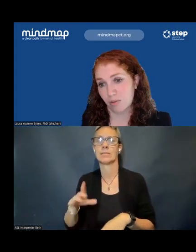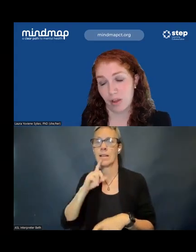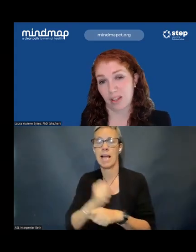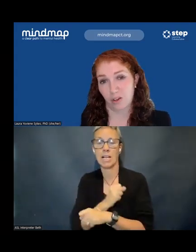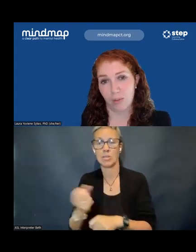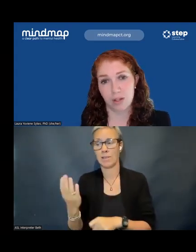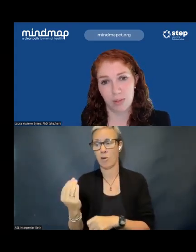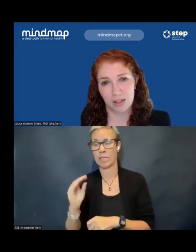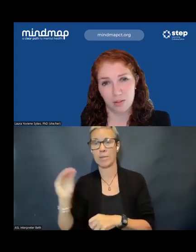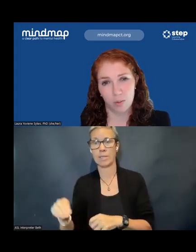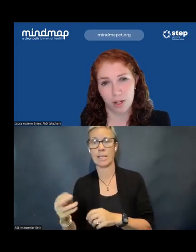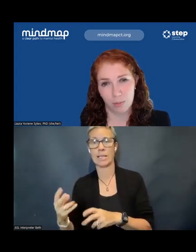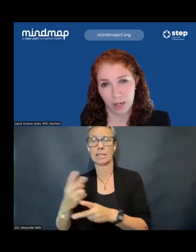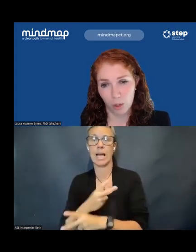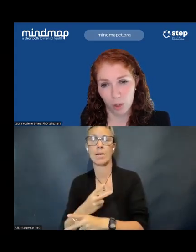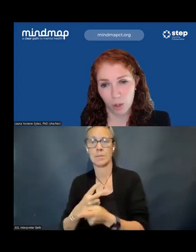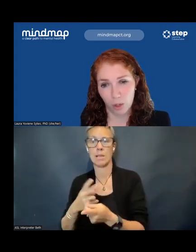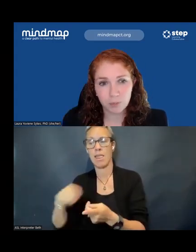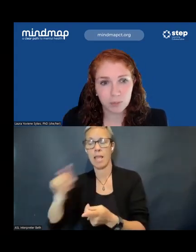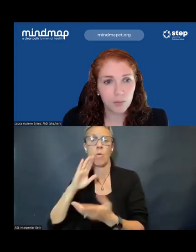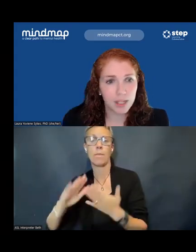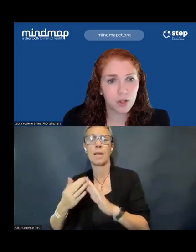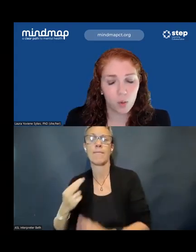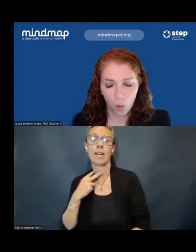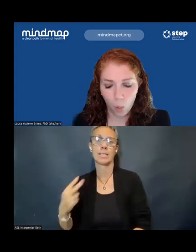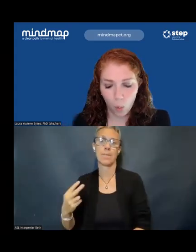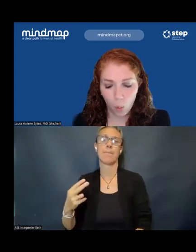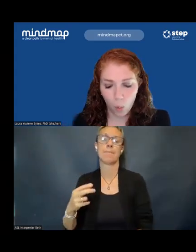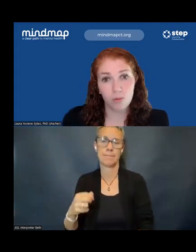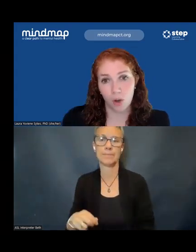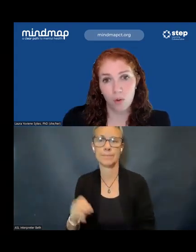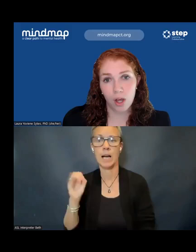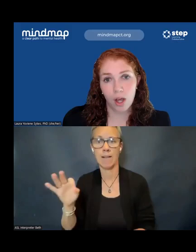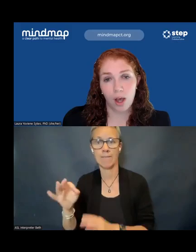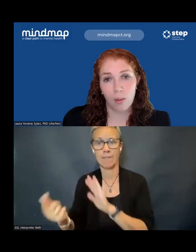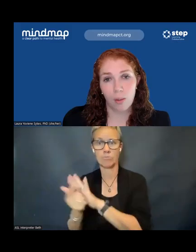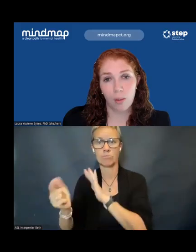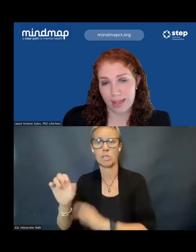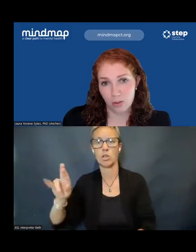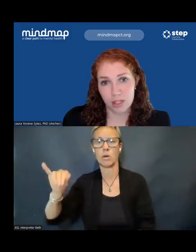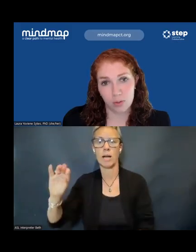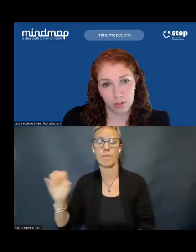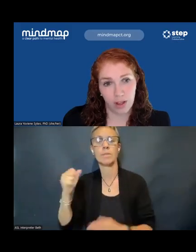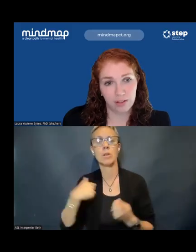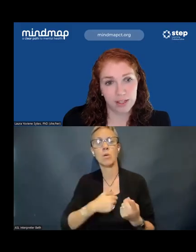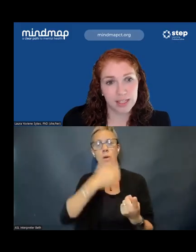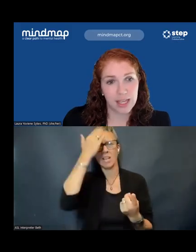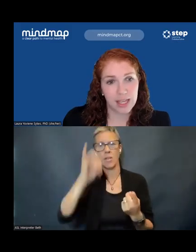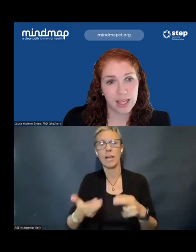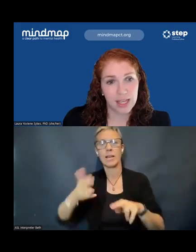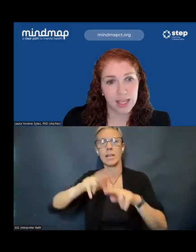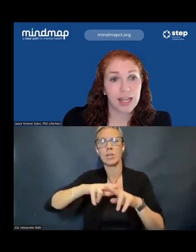victim of a violent crime than to be the one committing one. And so what we do know about that increased risk for